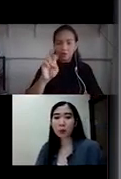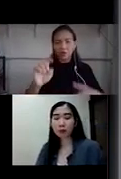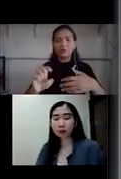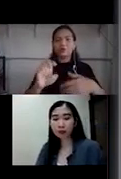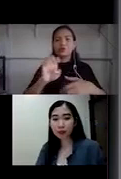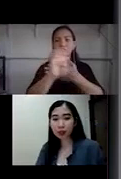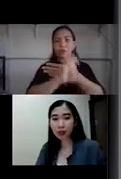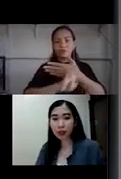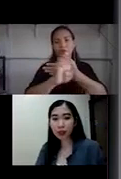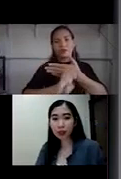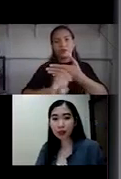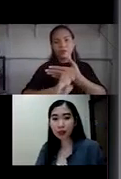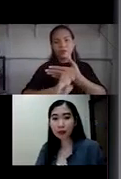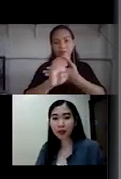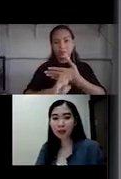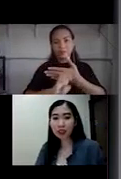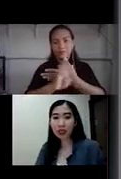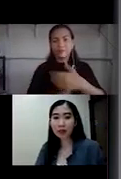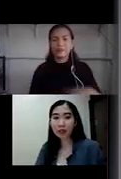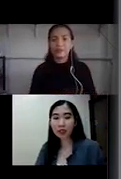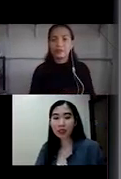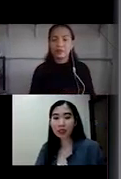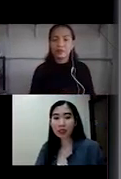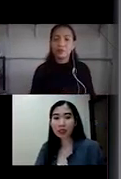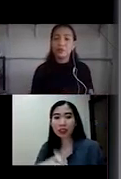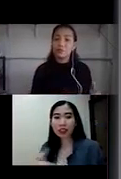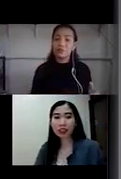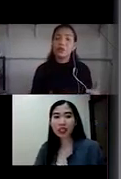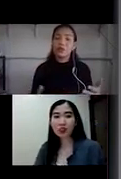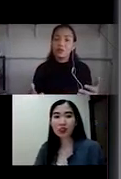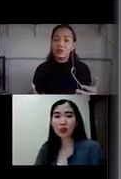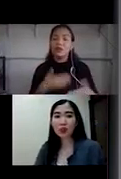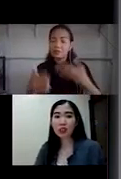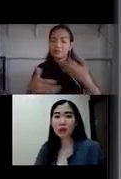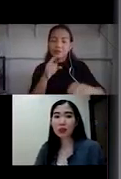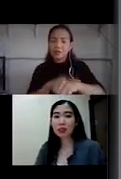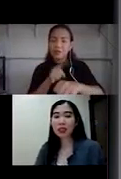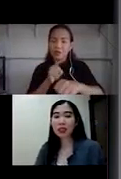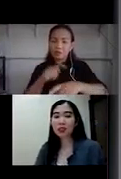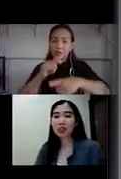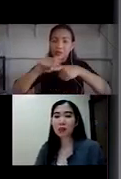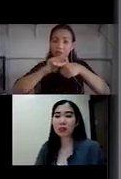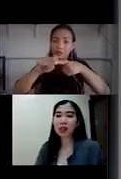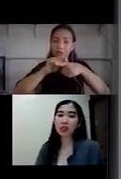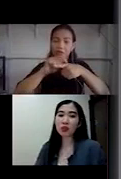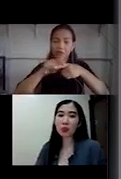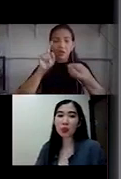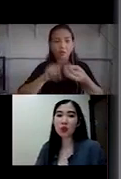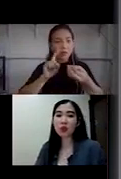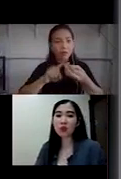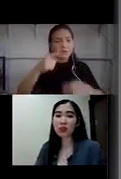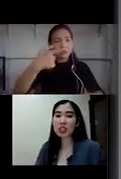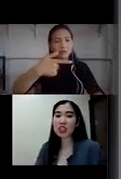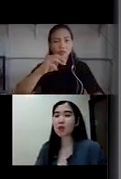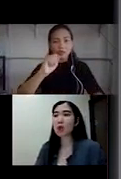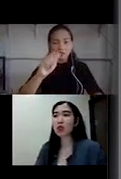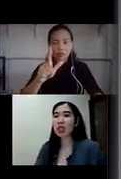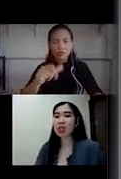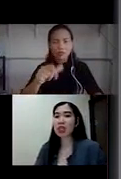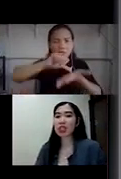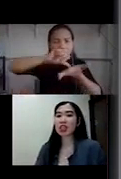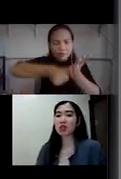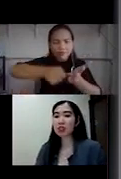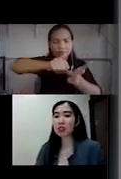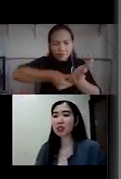So, every time na tinitrain ko itong Gmail, lagi kong ina-emphasize yung confidential mode